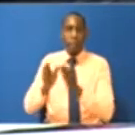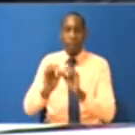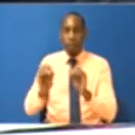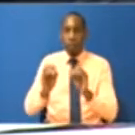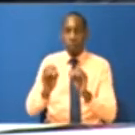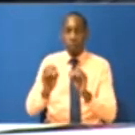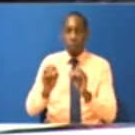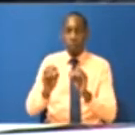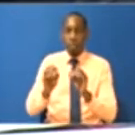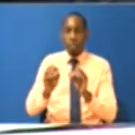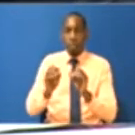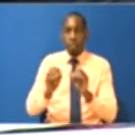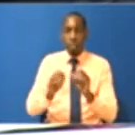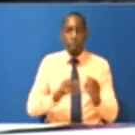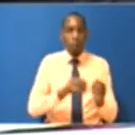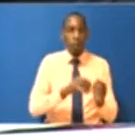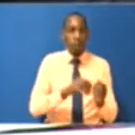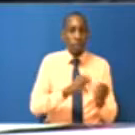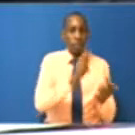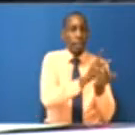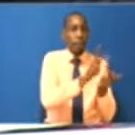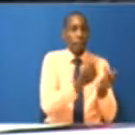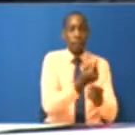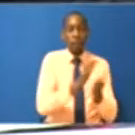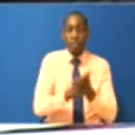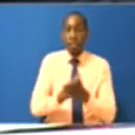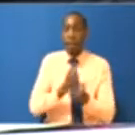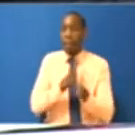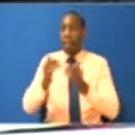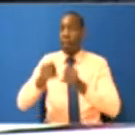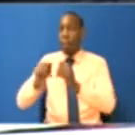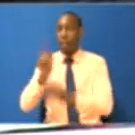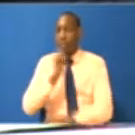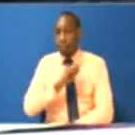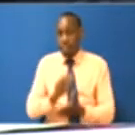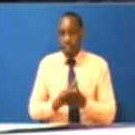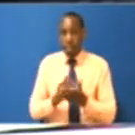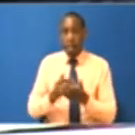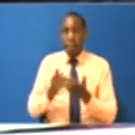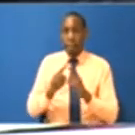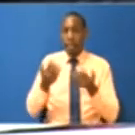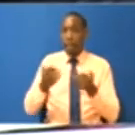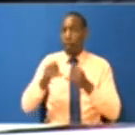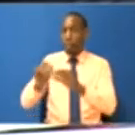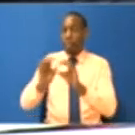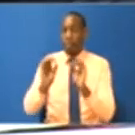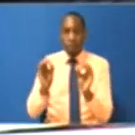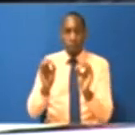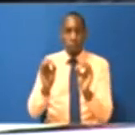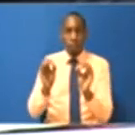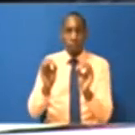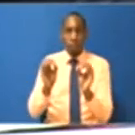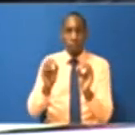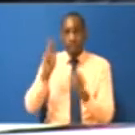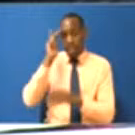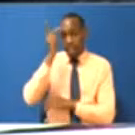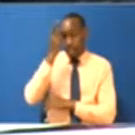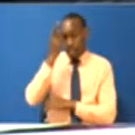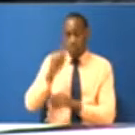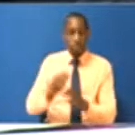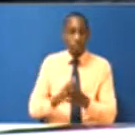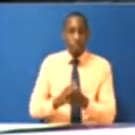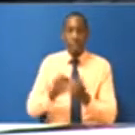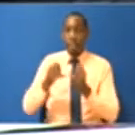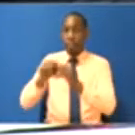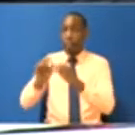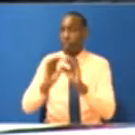that will be put on the shelves to gather dust it will be implemented so it has not been implemented by it was not implemented by events it was